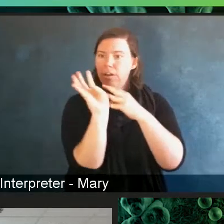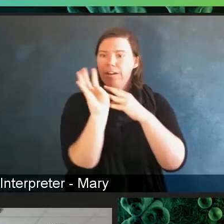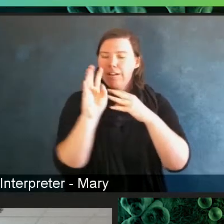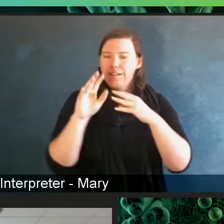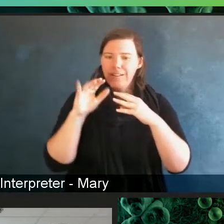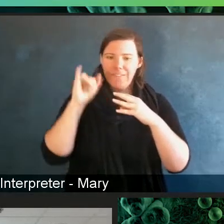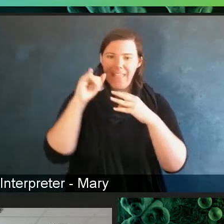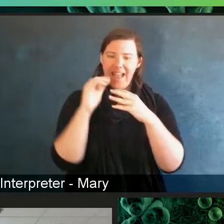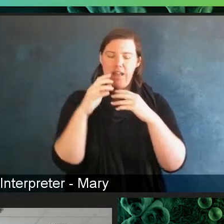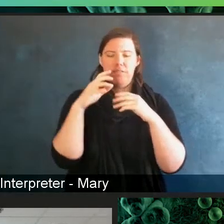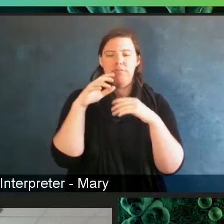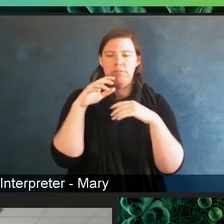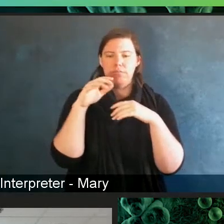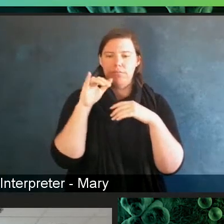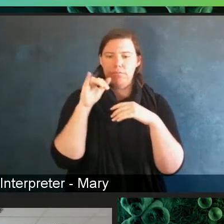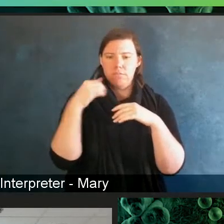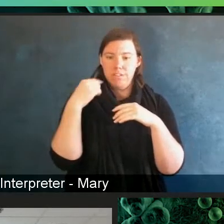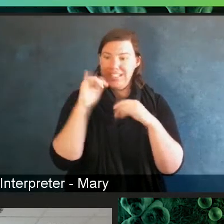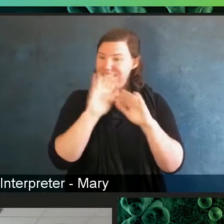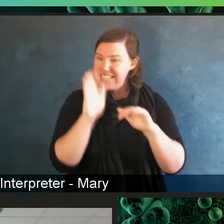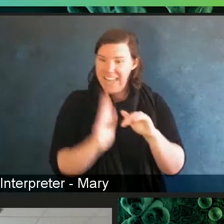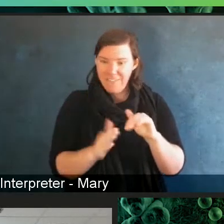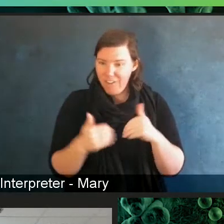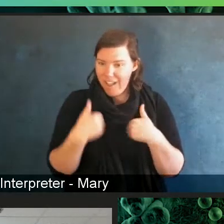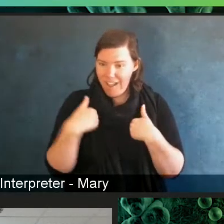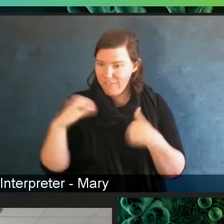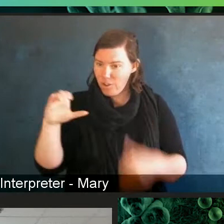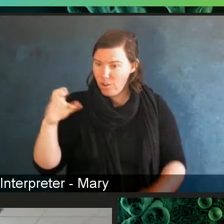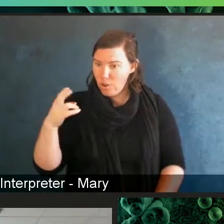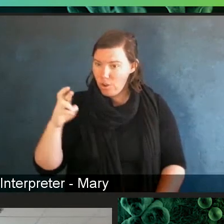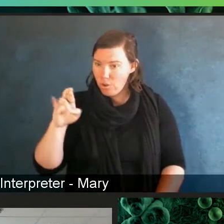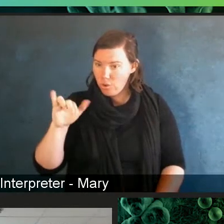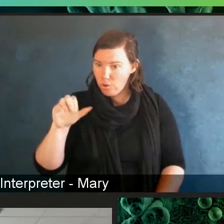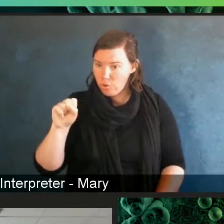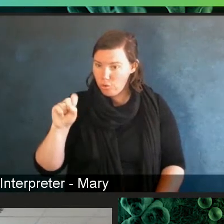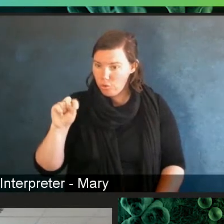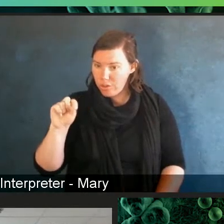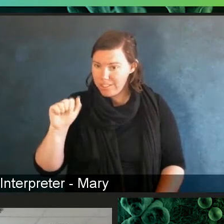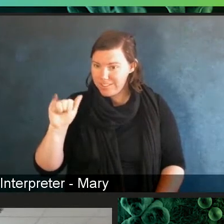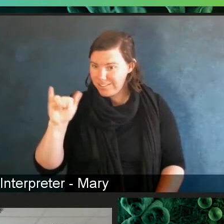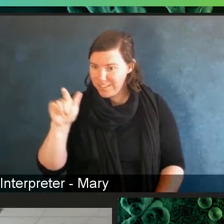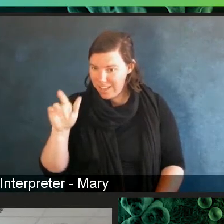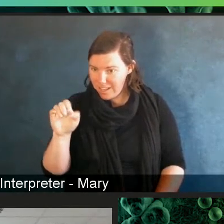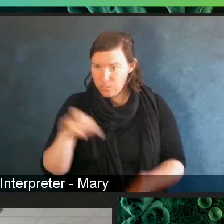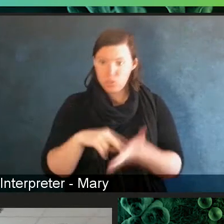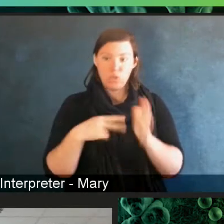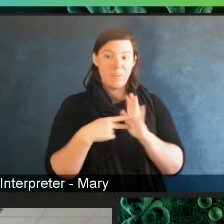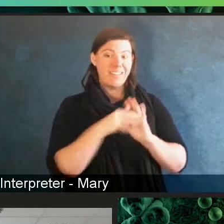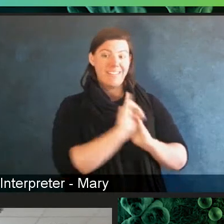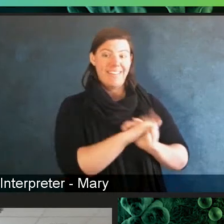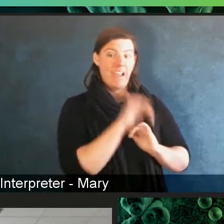So this means that crystallography, that technique, could never be used to image it. Well, CryoEM was used to image that